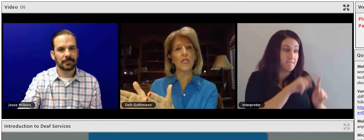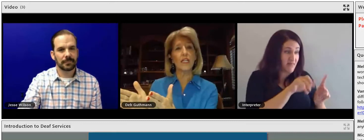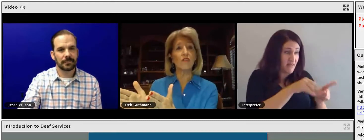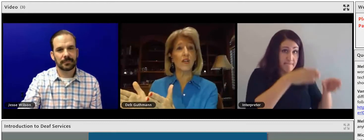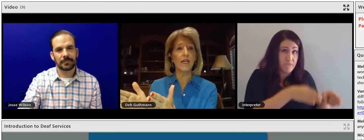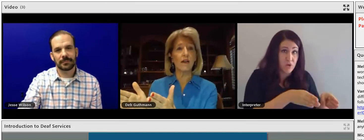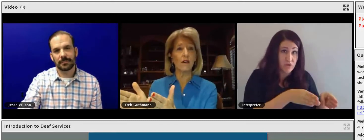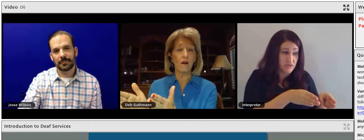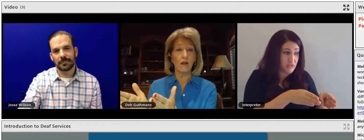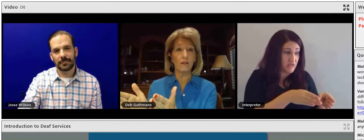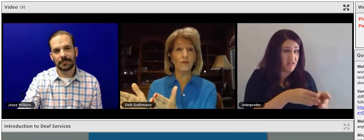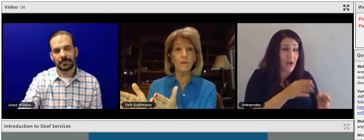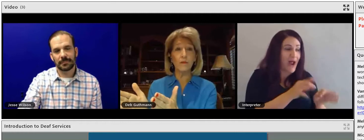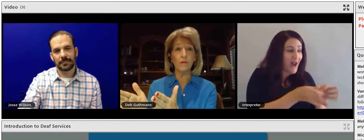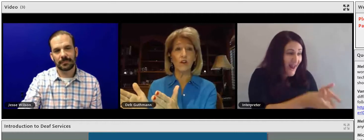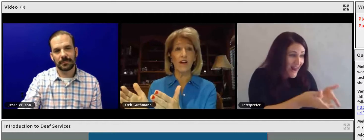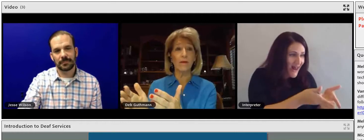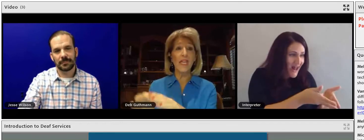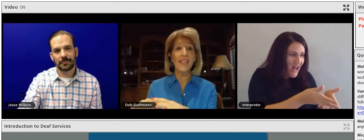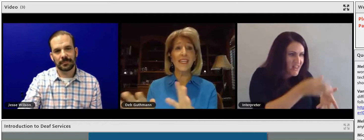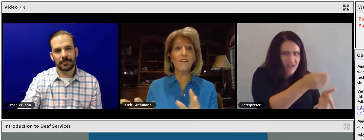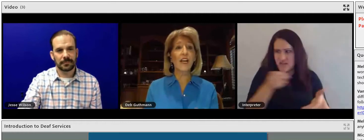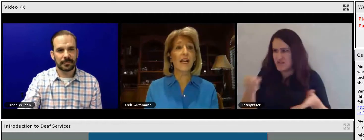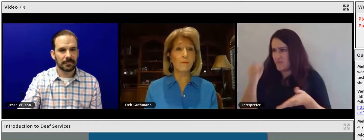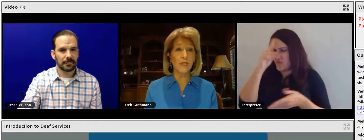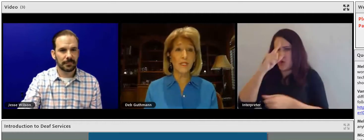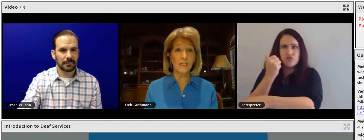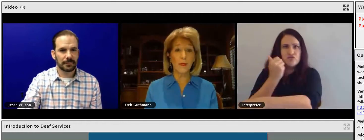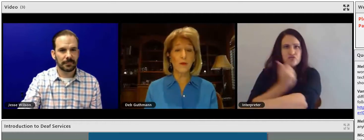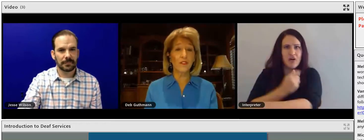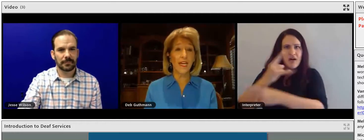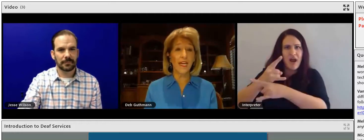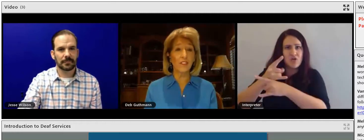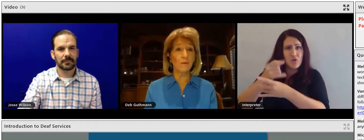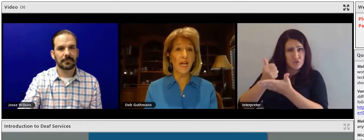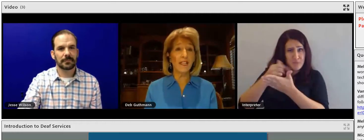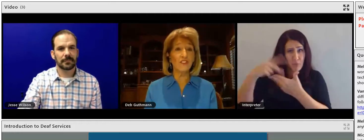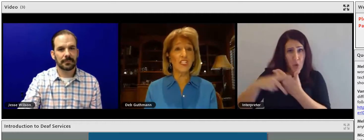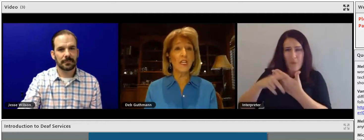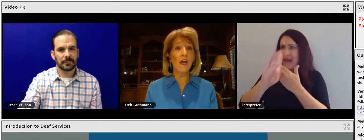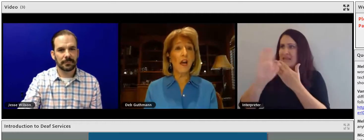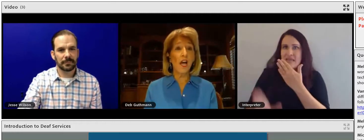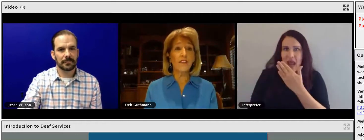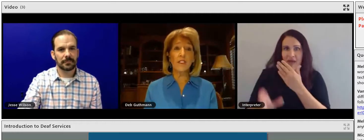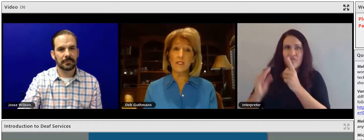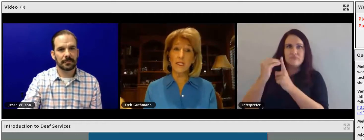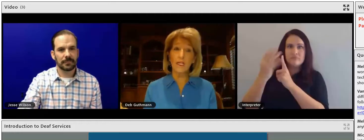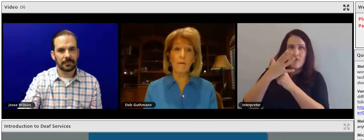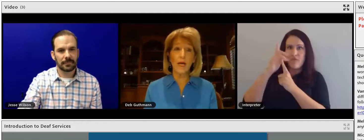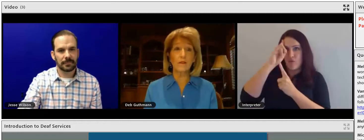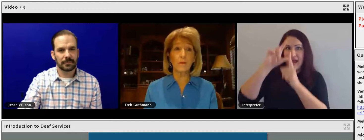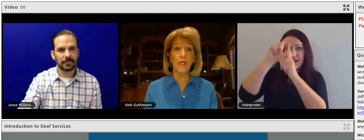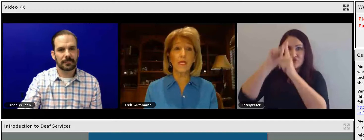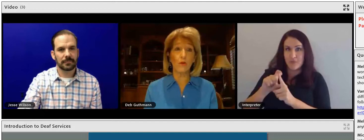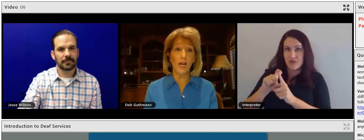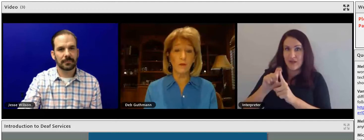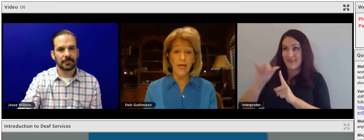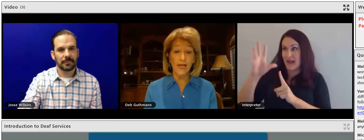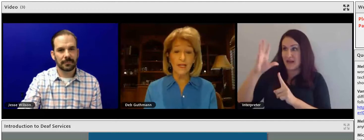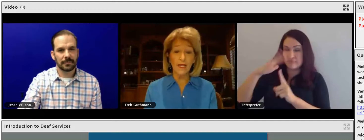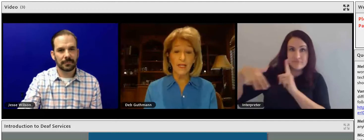to interpret in a drug and alcohol treatment program, never having been exposed to that terminology,